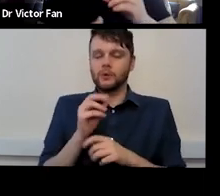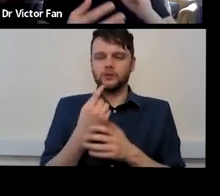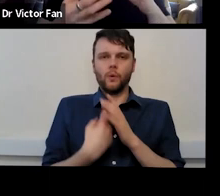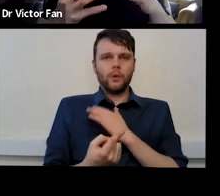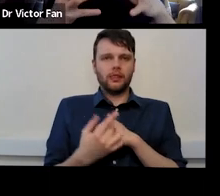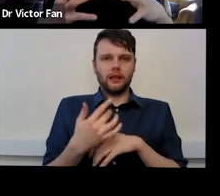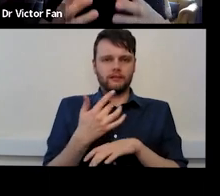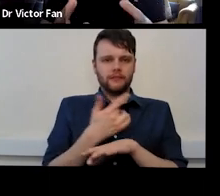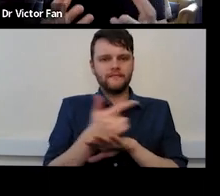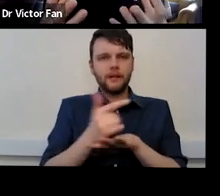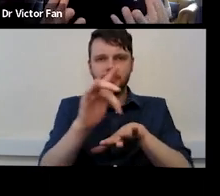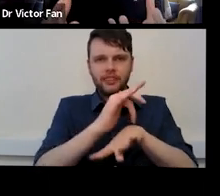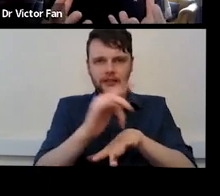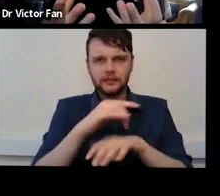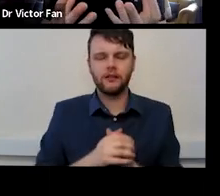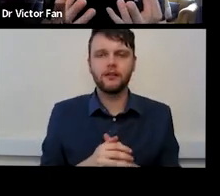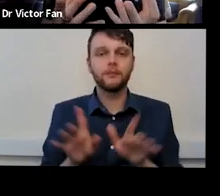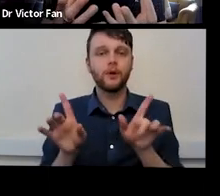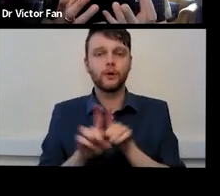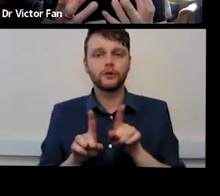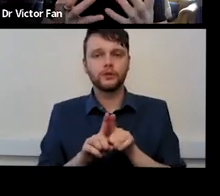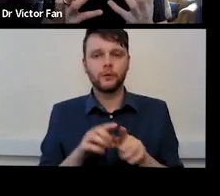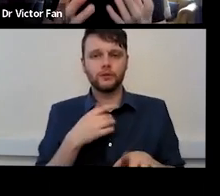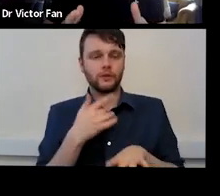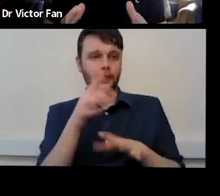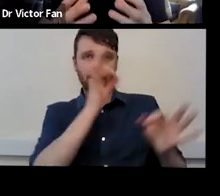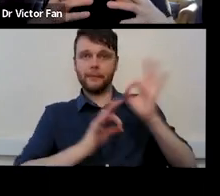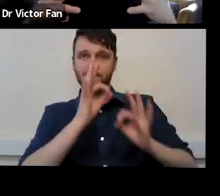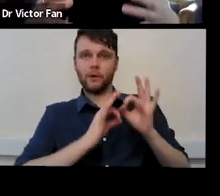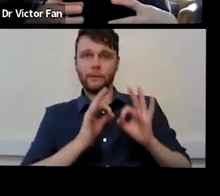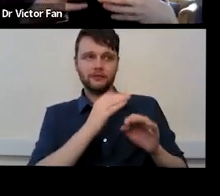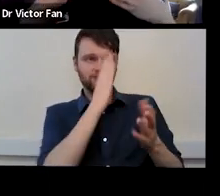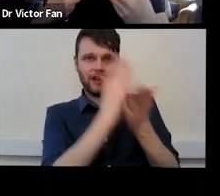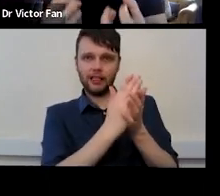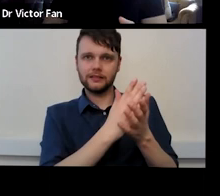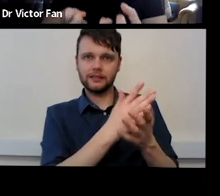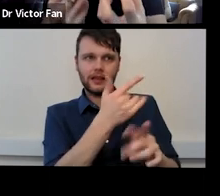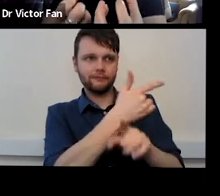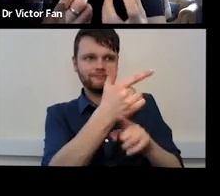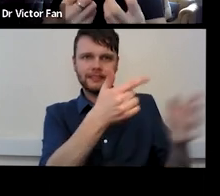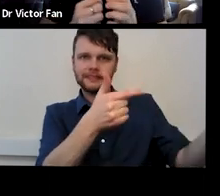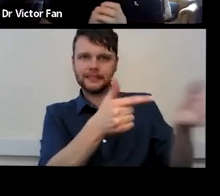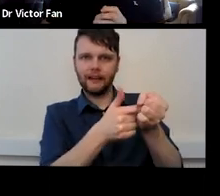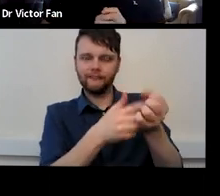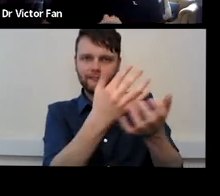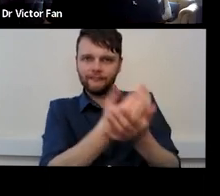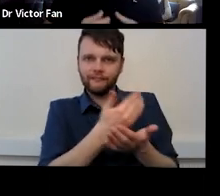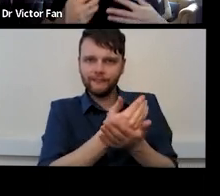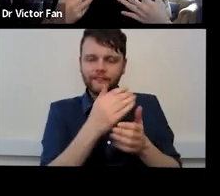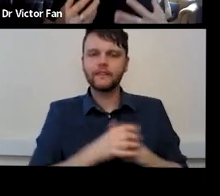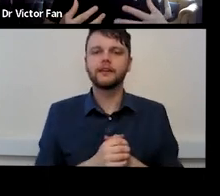also by preserving a performance in reality, by performing the drama itself in